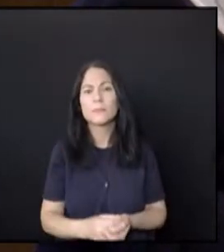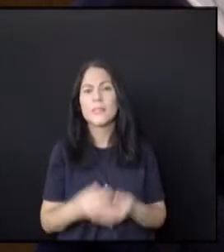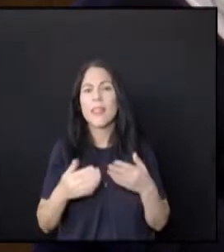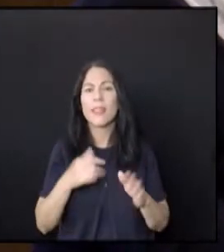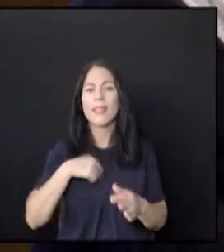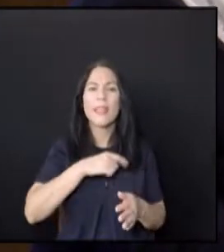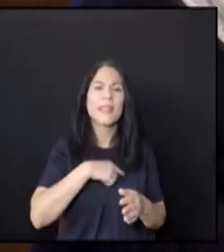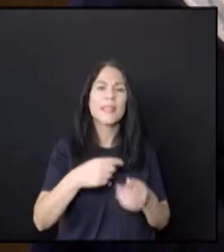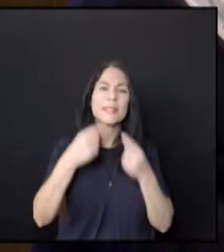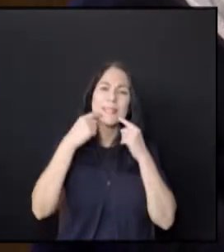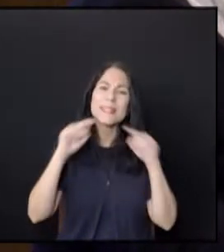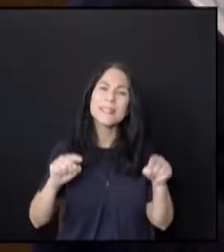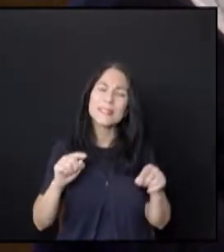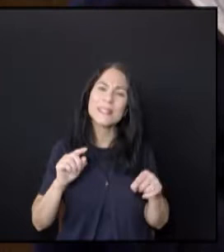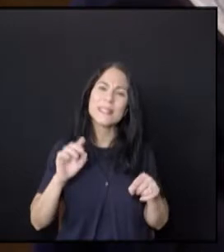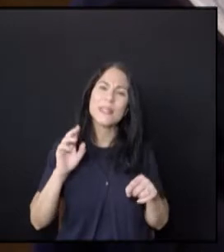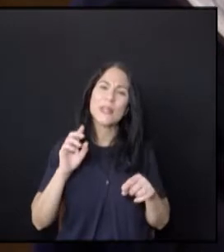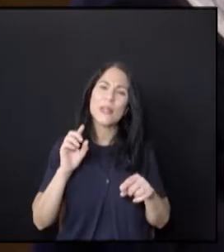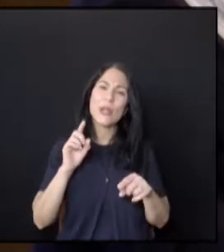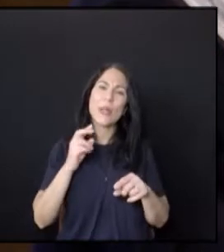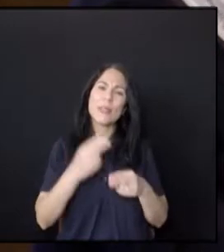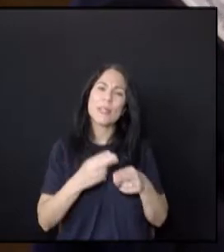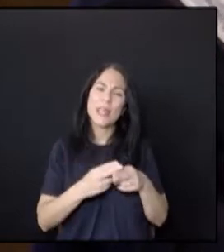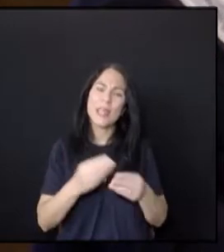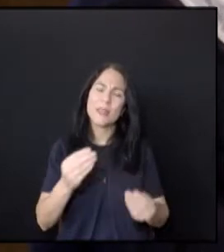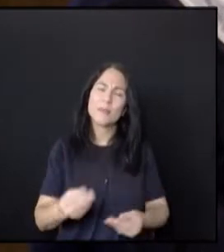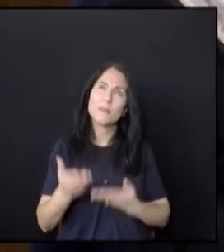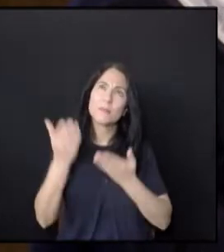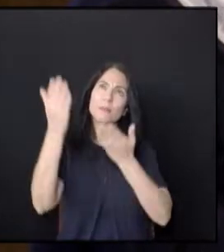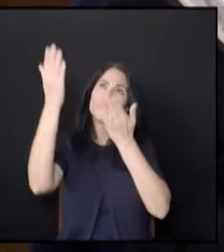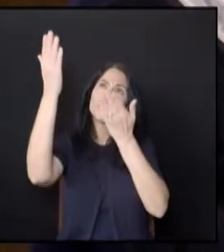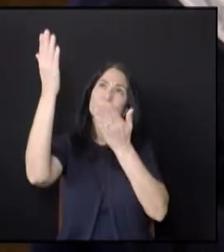declare those names and offer those up to you.